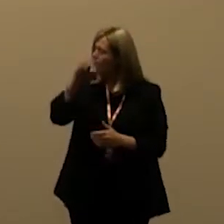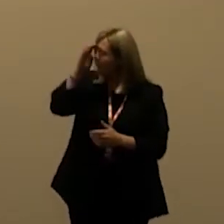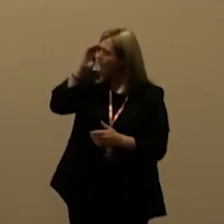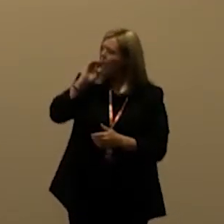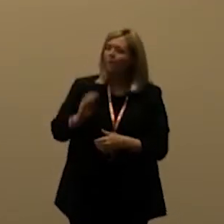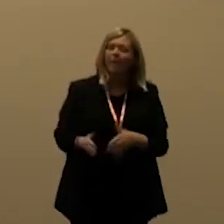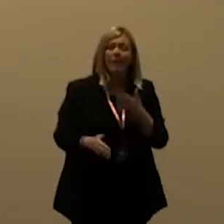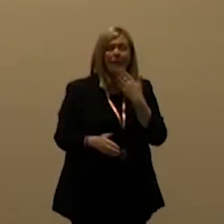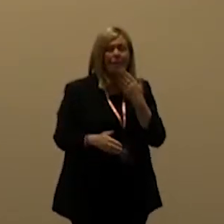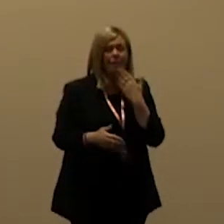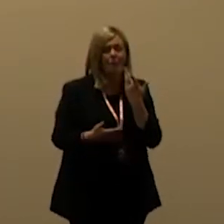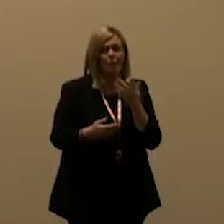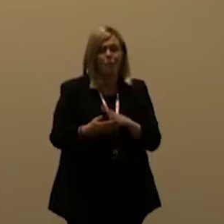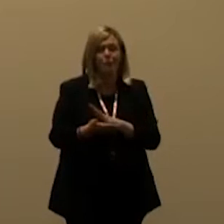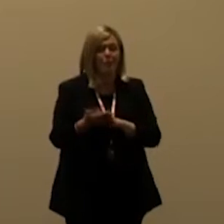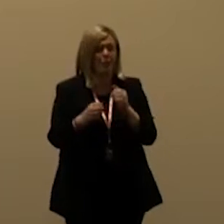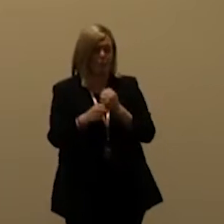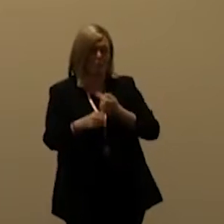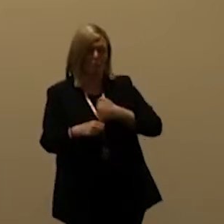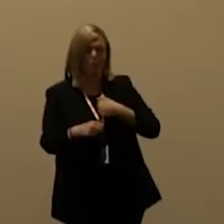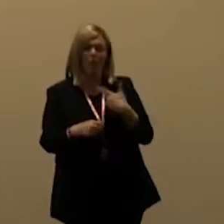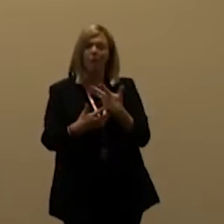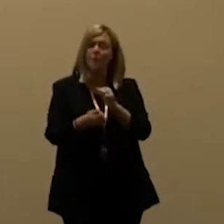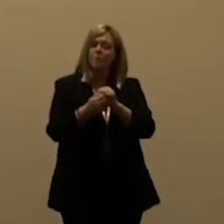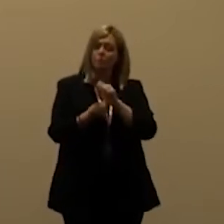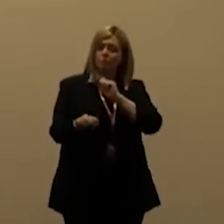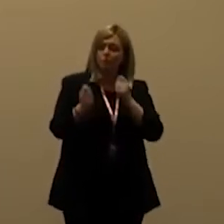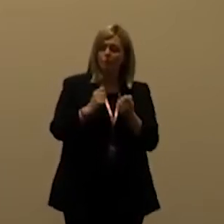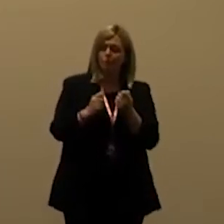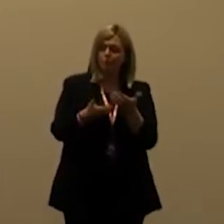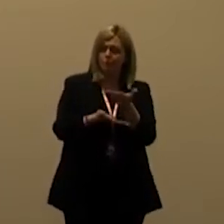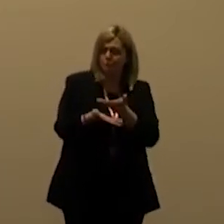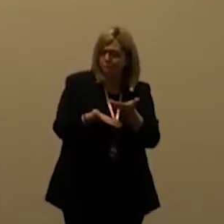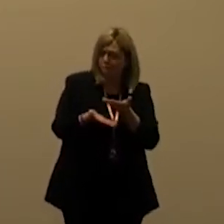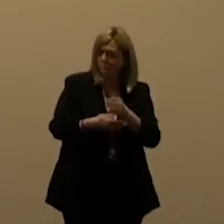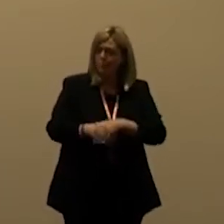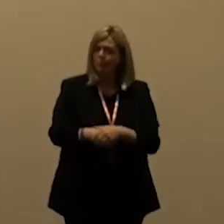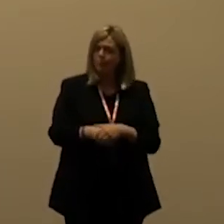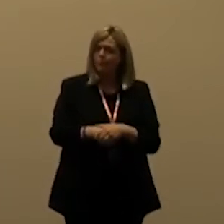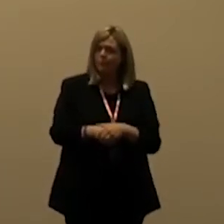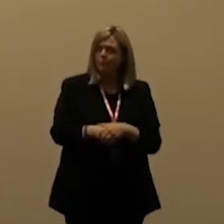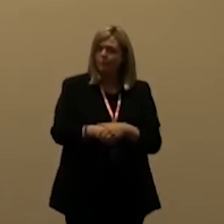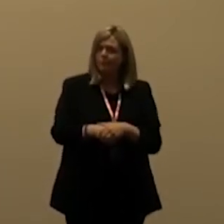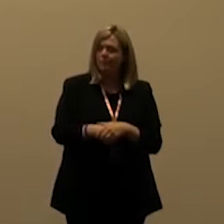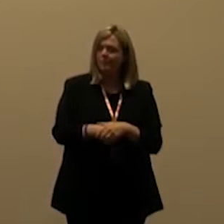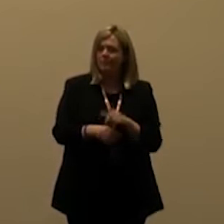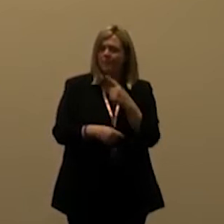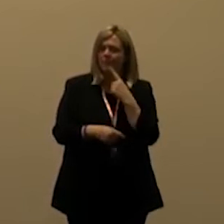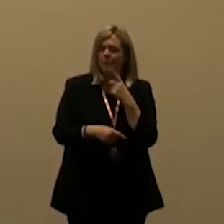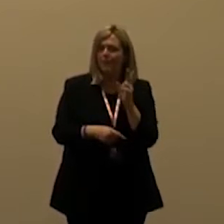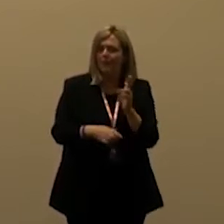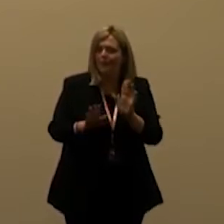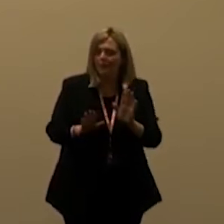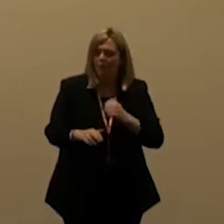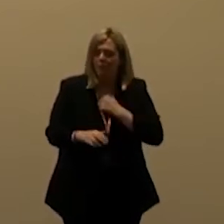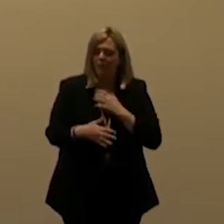Thanks, Hannah. And my name is Helen Agor. I'm an adoption and change consultant. And I often say this, I'm so